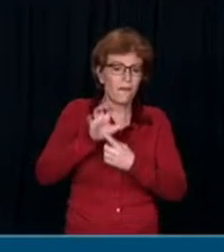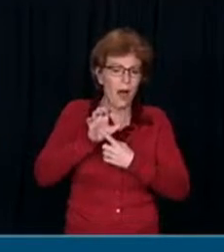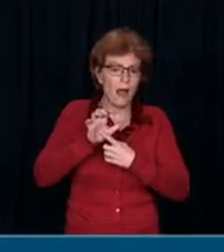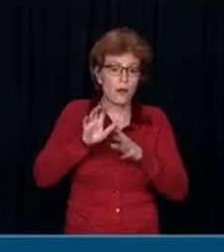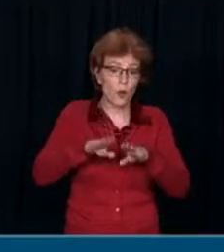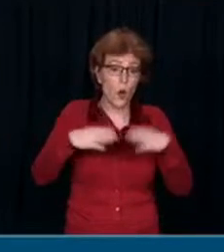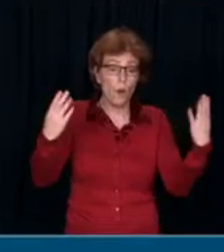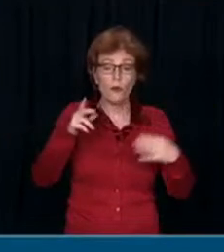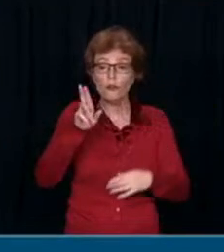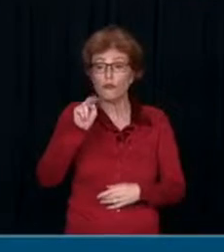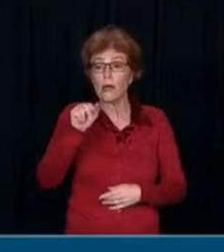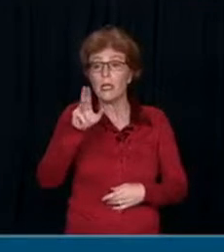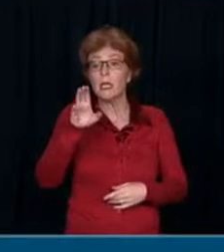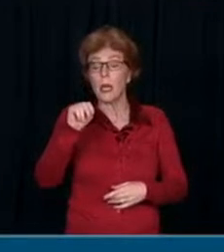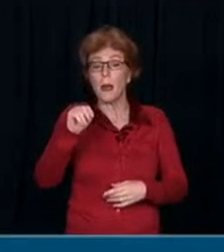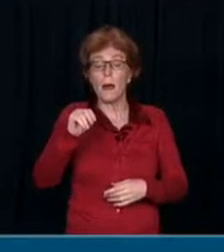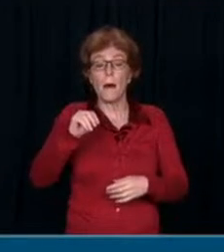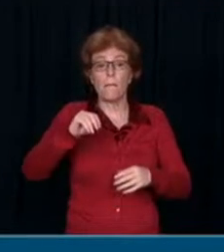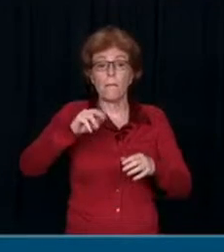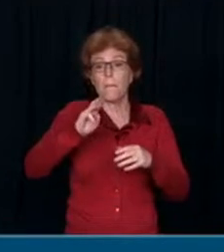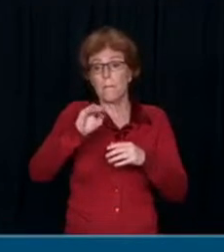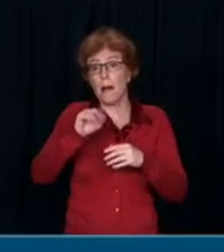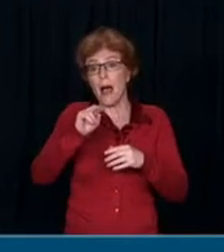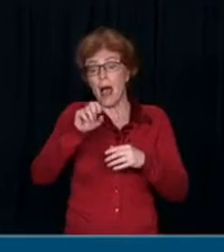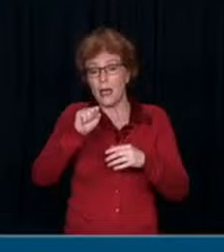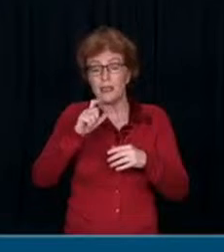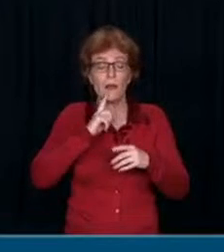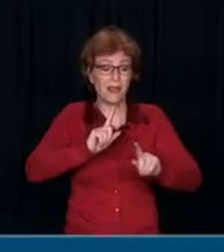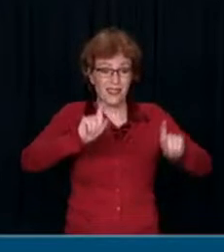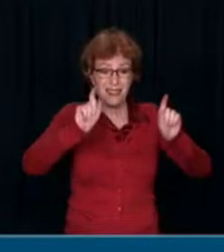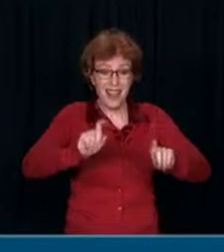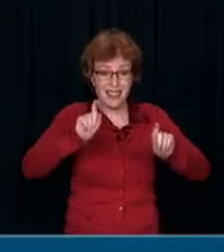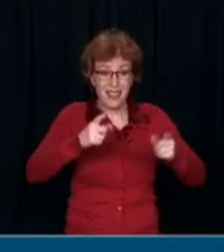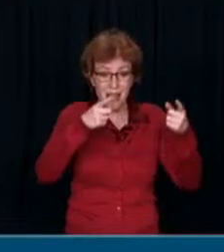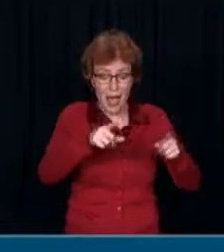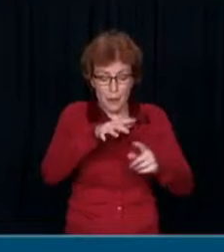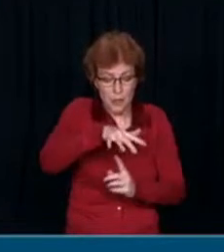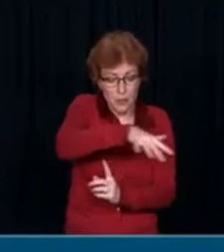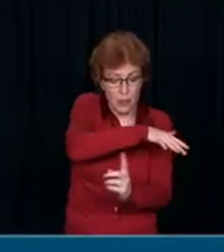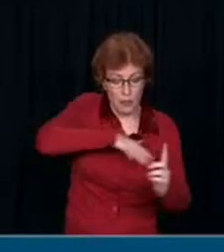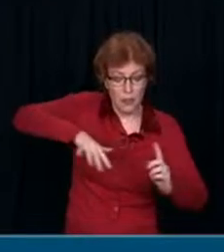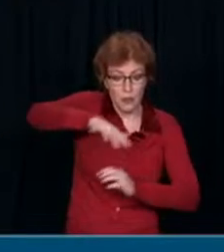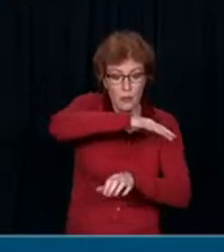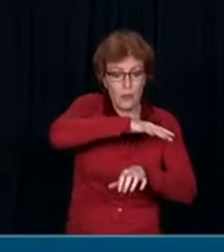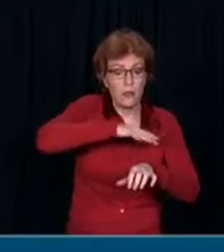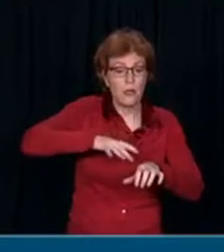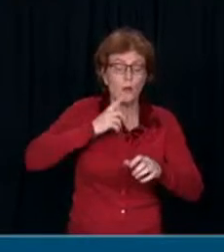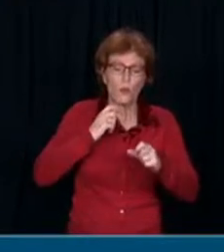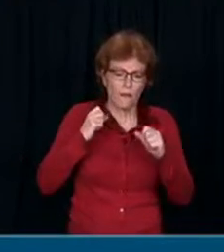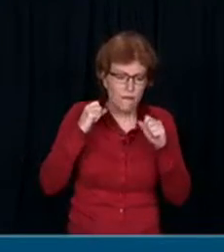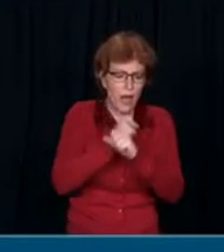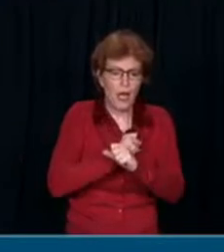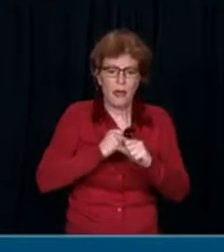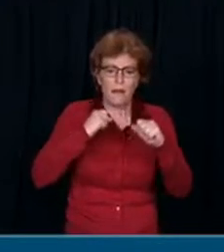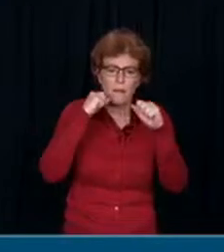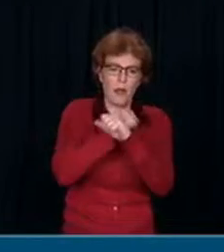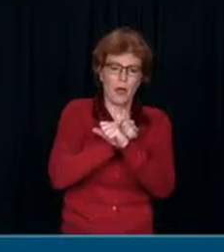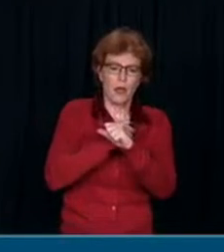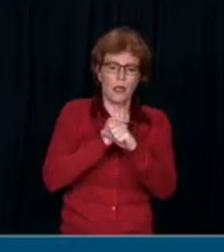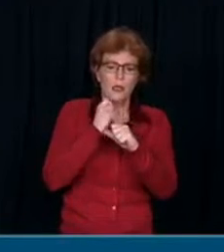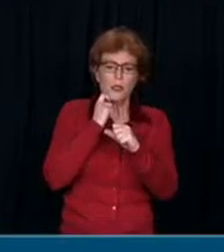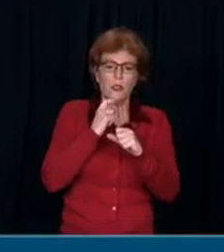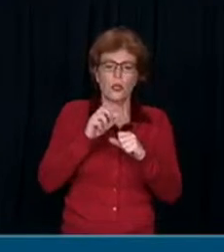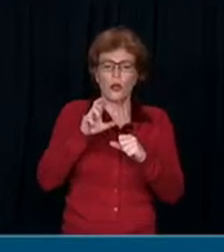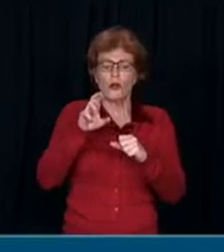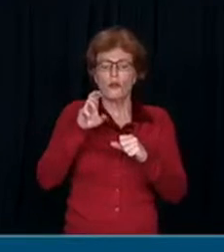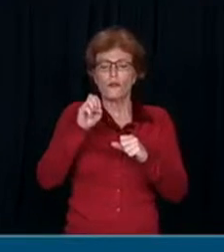open uranium mines, the testing that occurs in the surrounding places. I know we are fighting hard to get RECA,